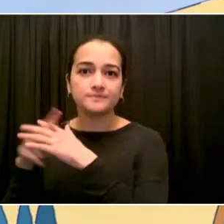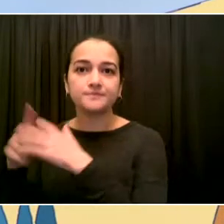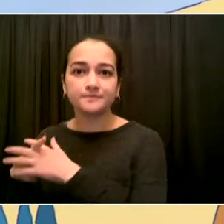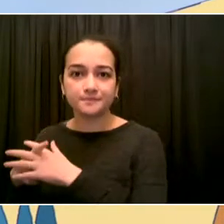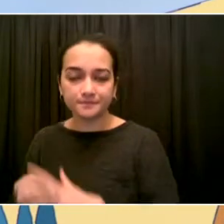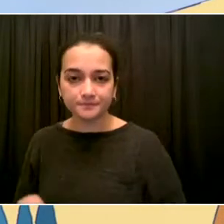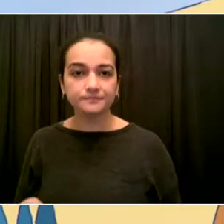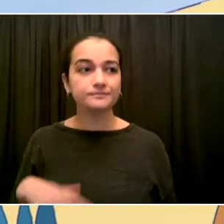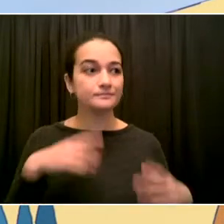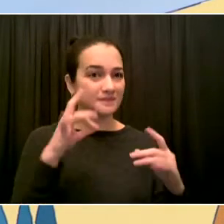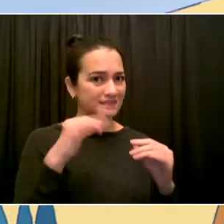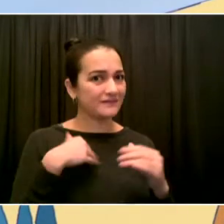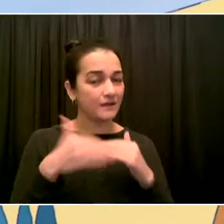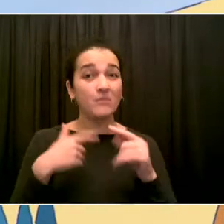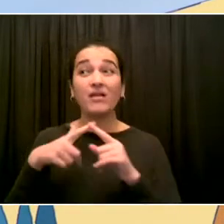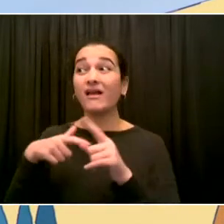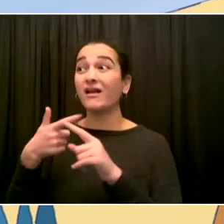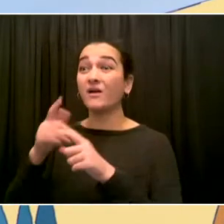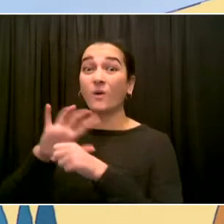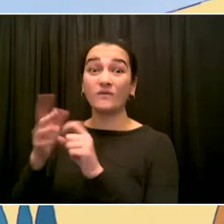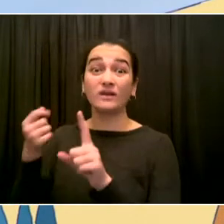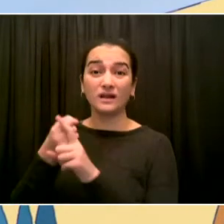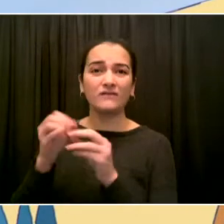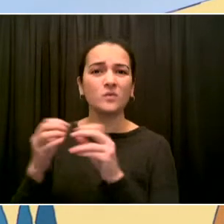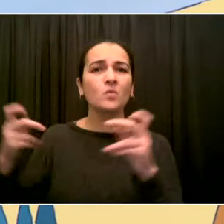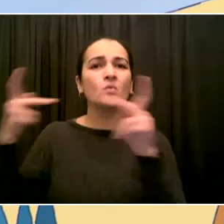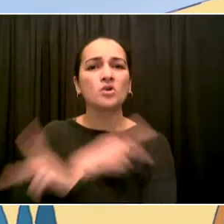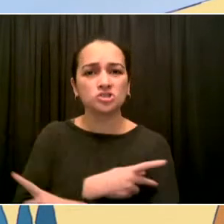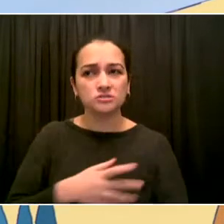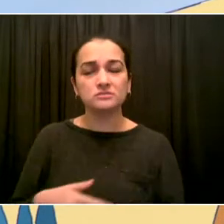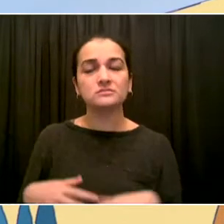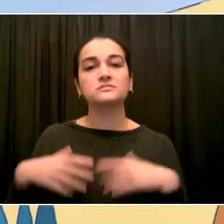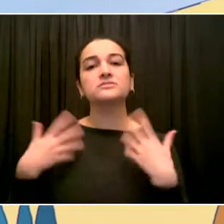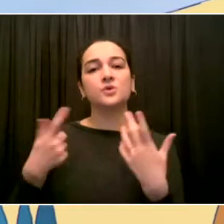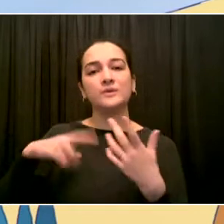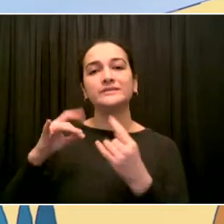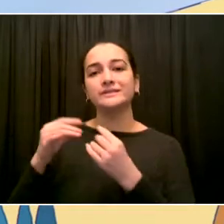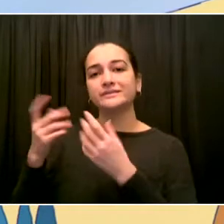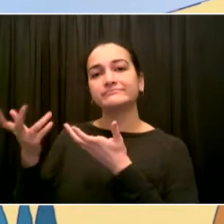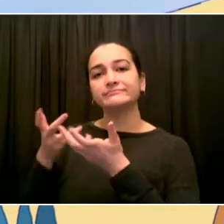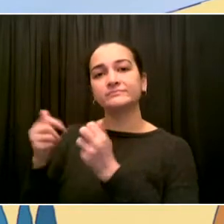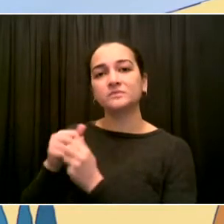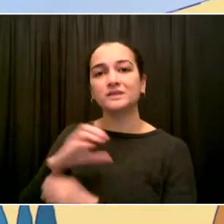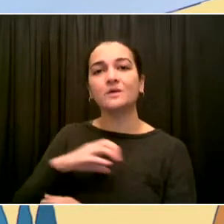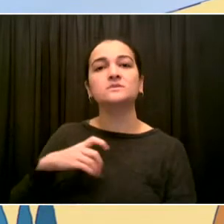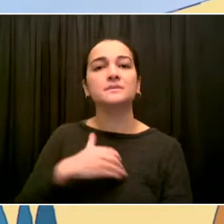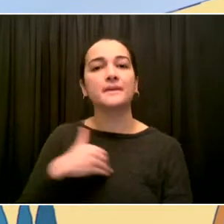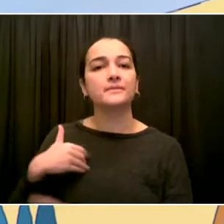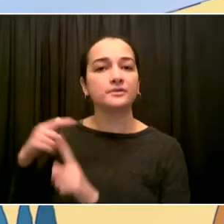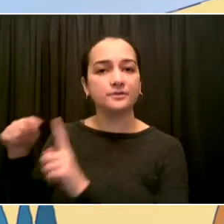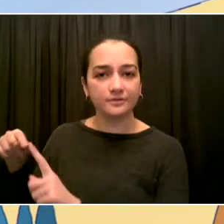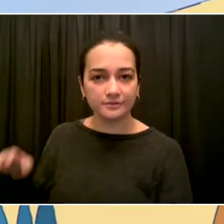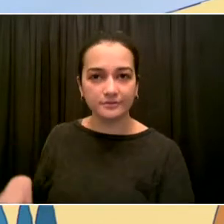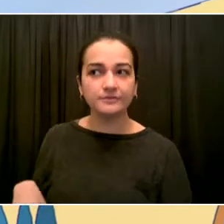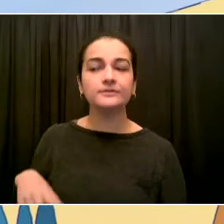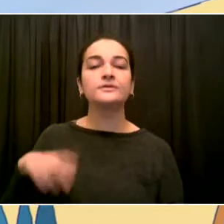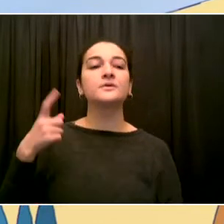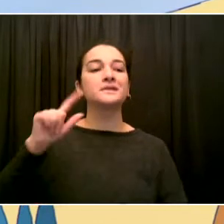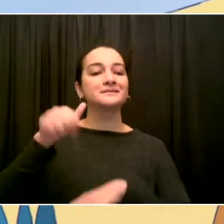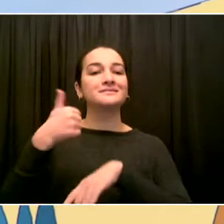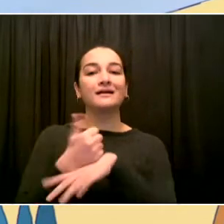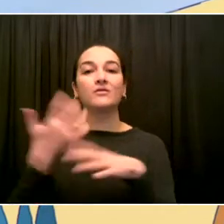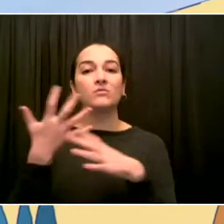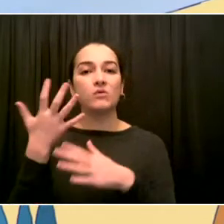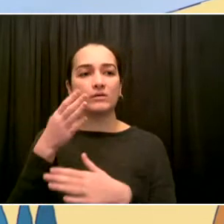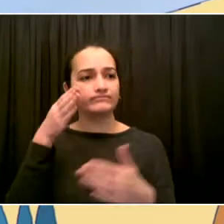ever illegally evicted in this city. No one ever loses their home when there's any way to keep them in it appropriately and protect